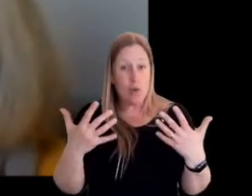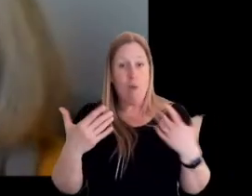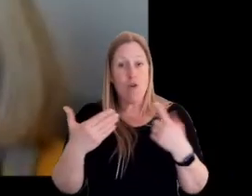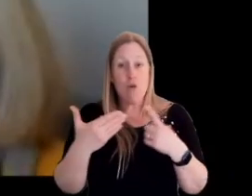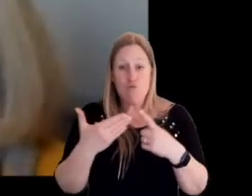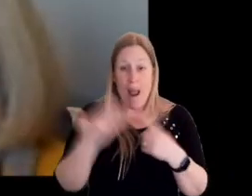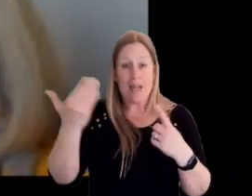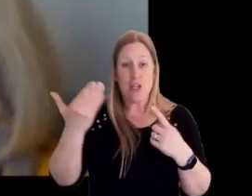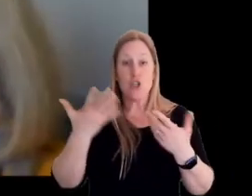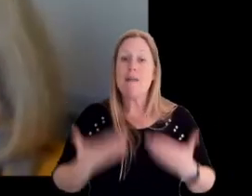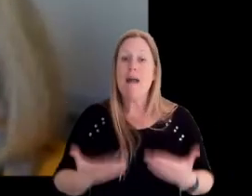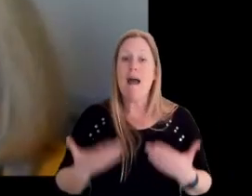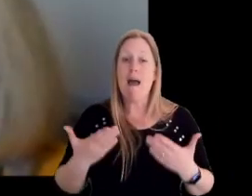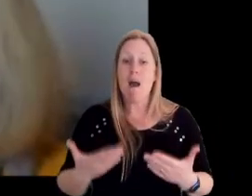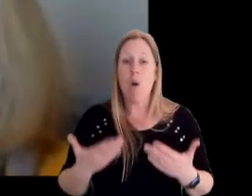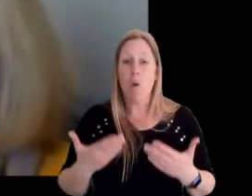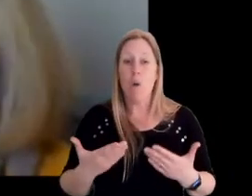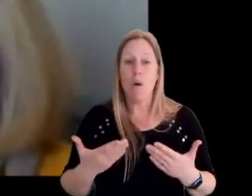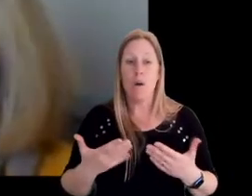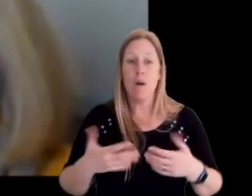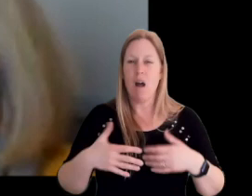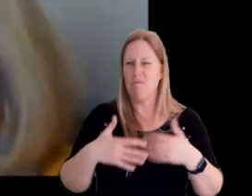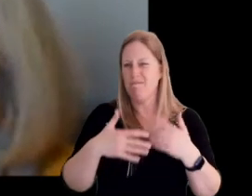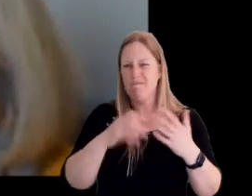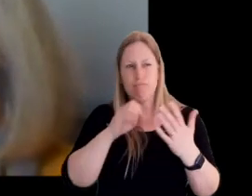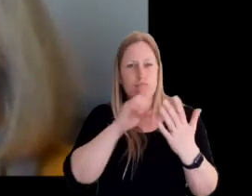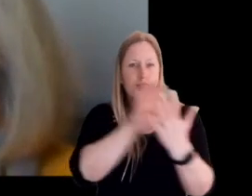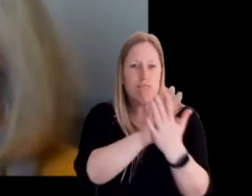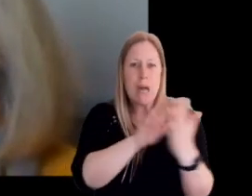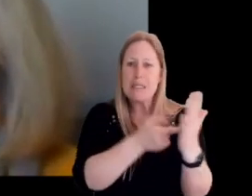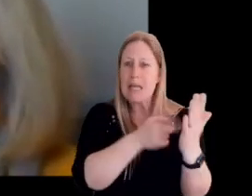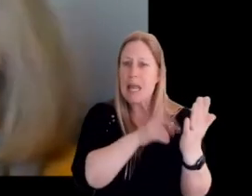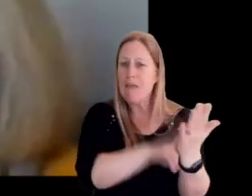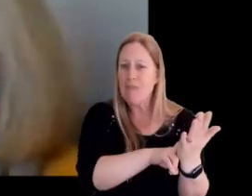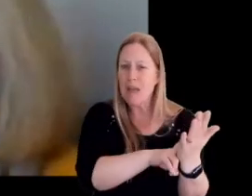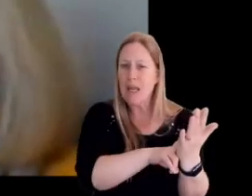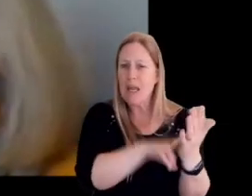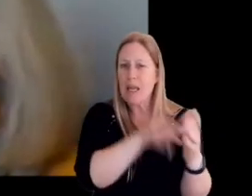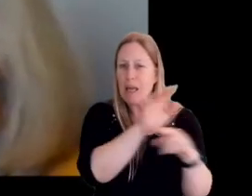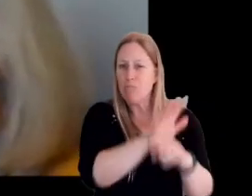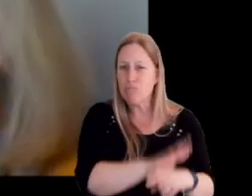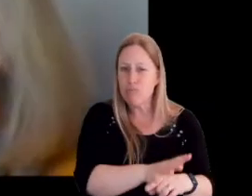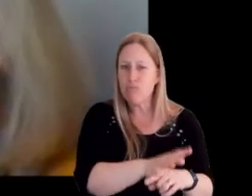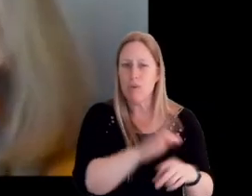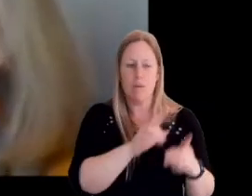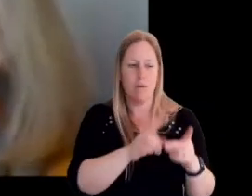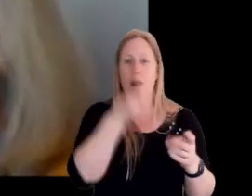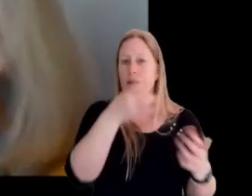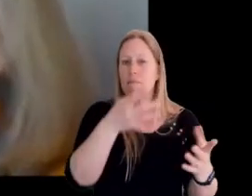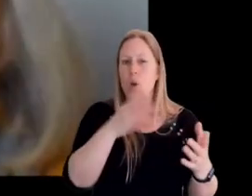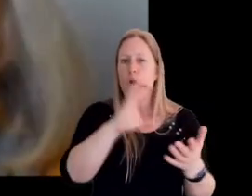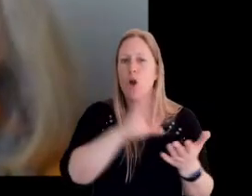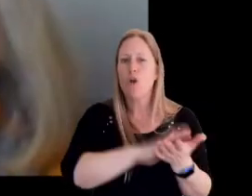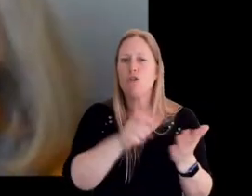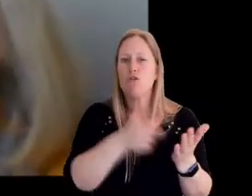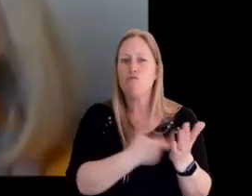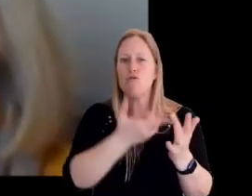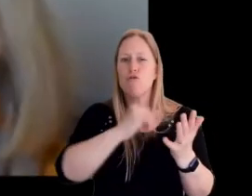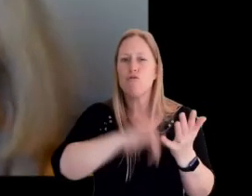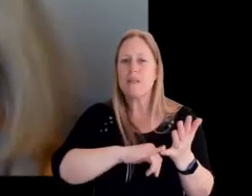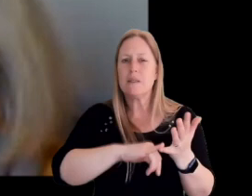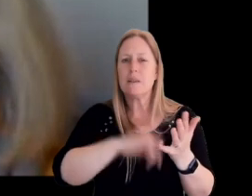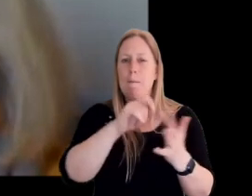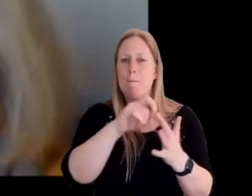lot of recognition of it now. There's a lot on TV. There was the wonderful Chris